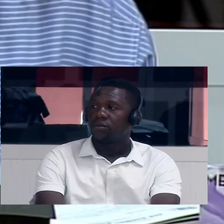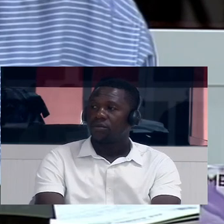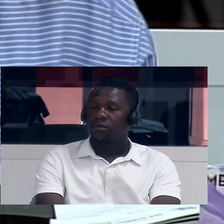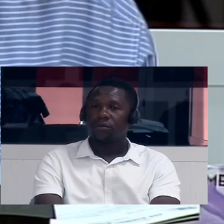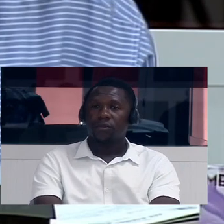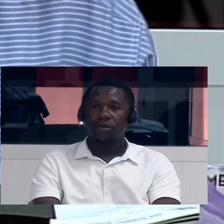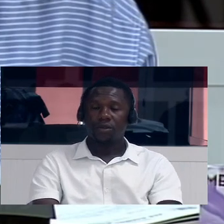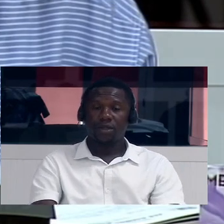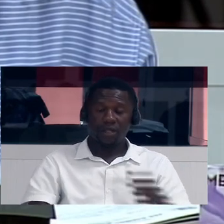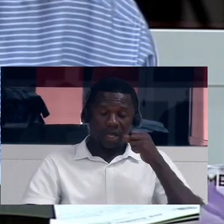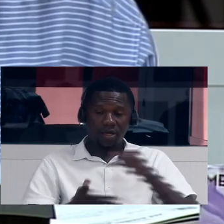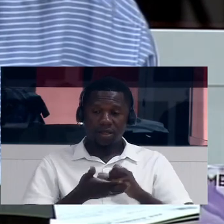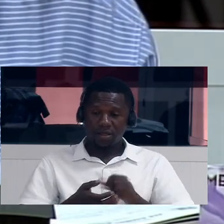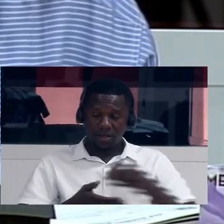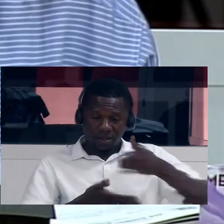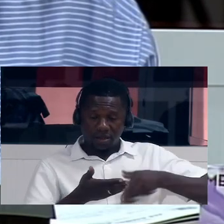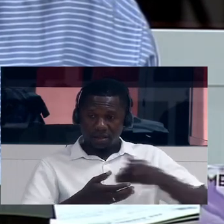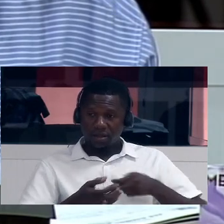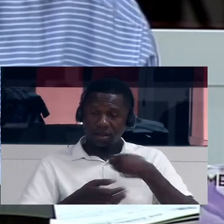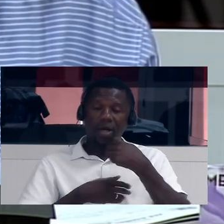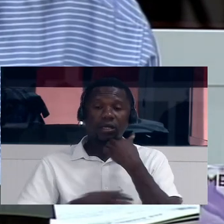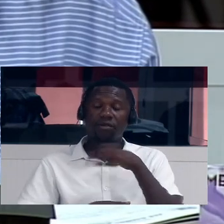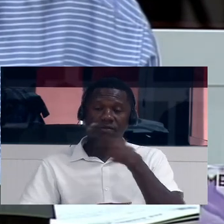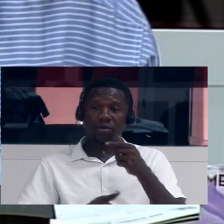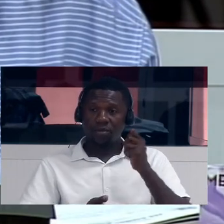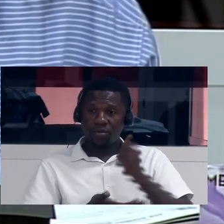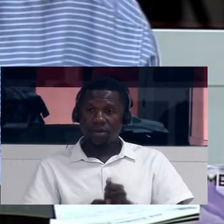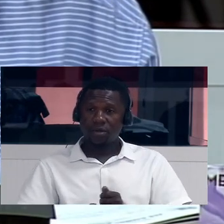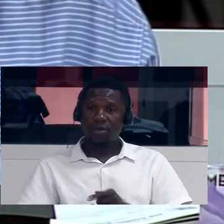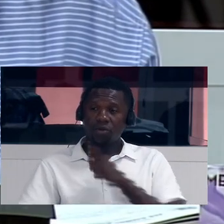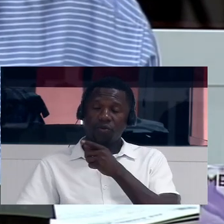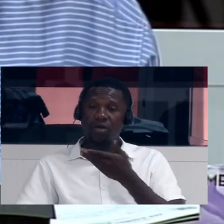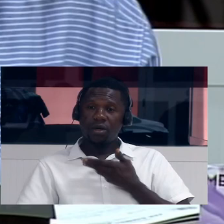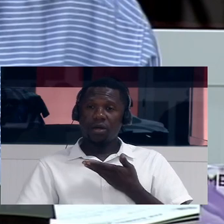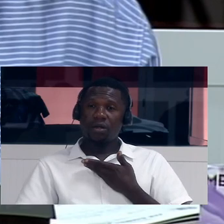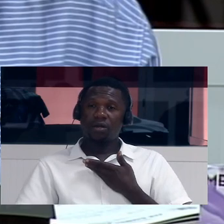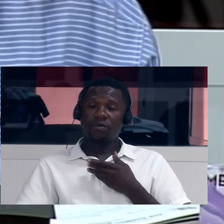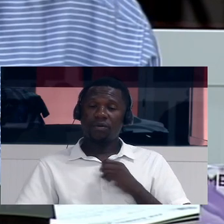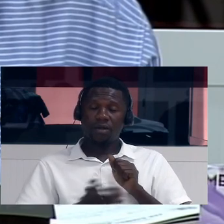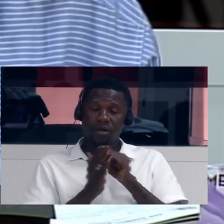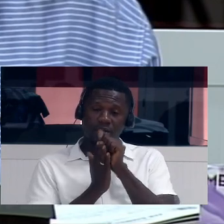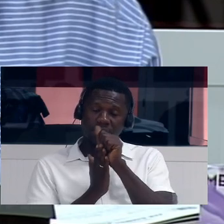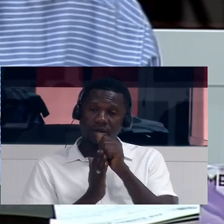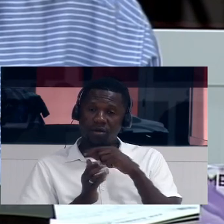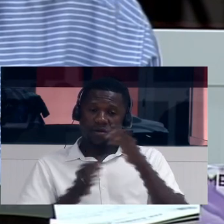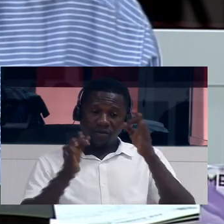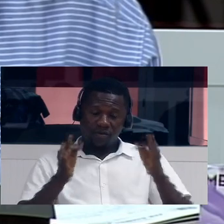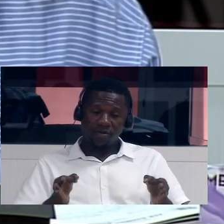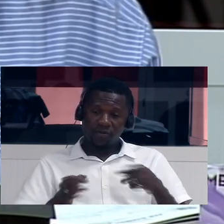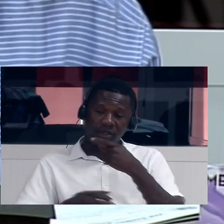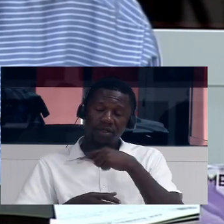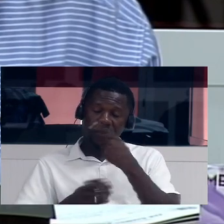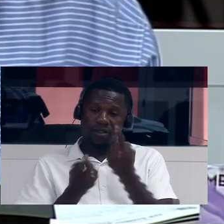It's a letter addressed to you asking for a permit. Do you have an application form for these things, or